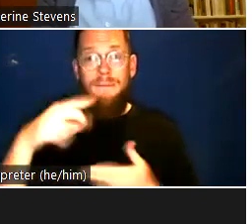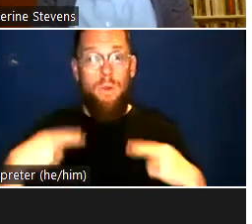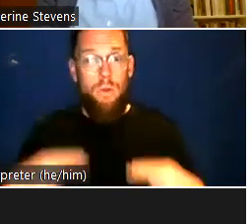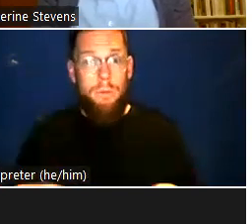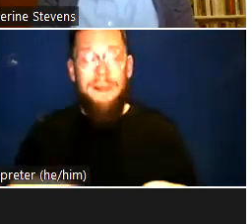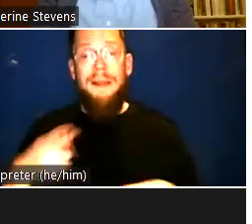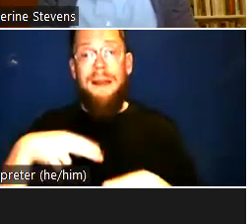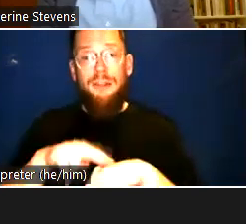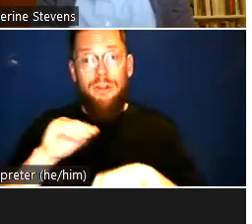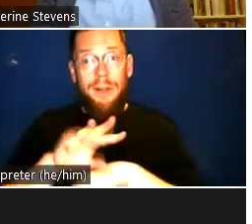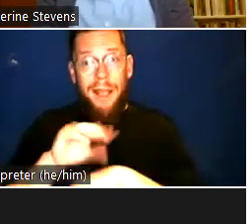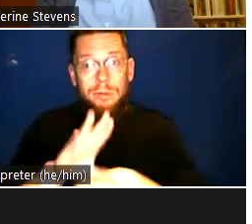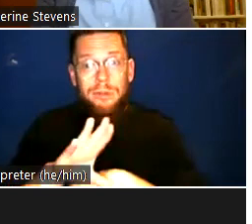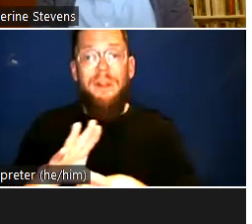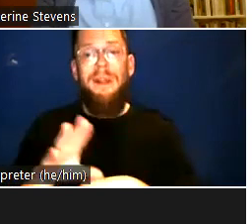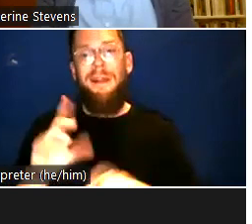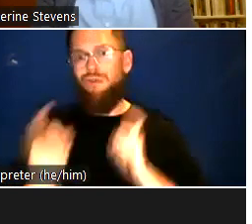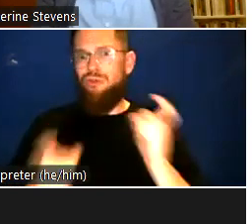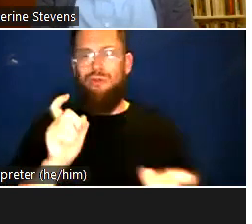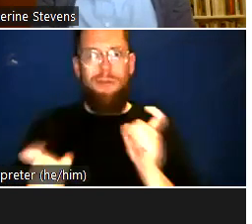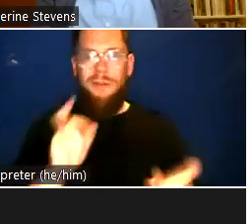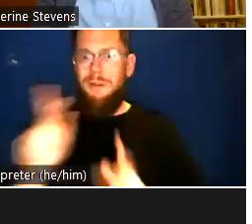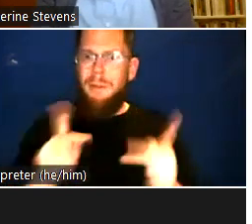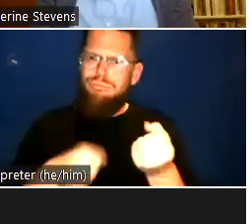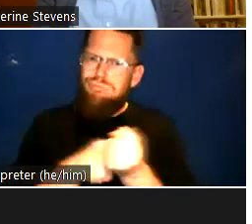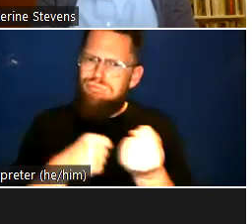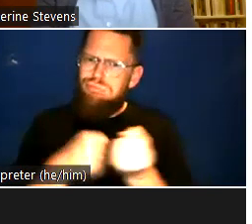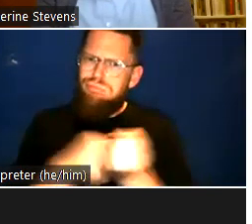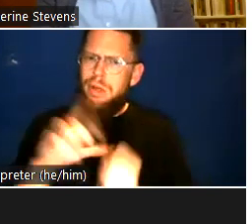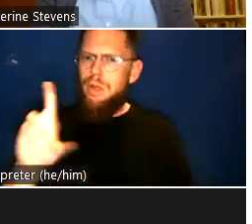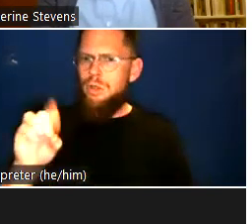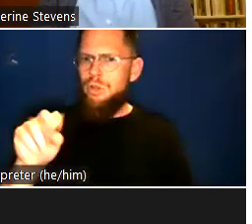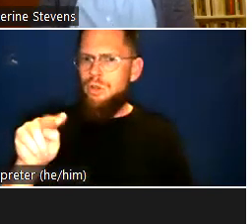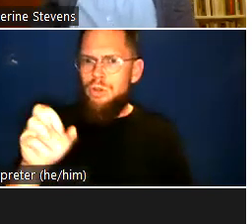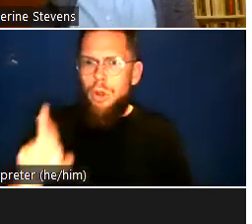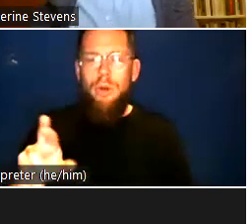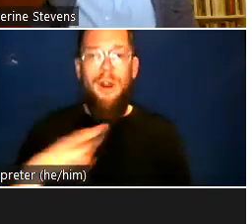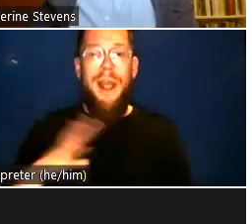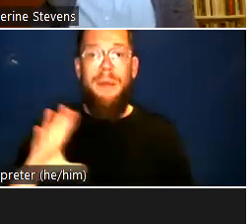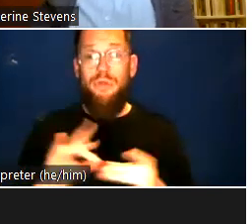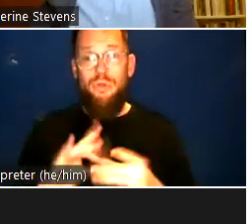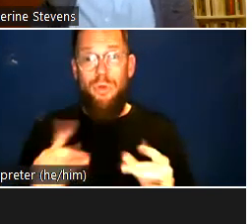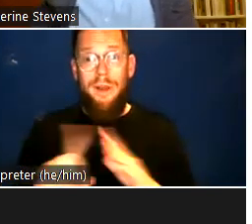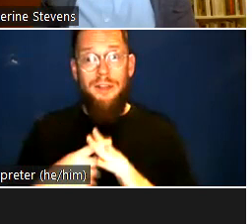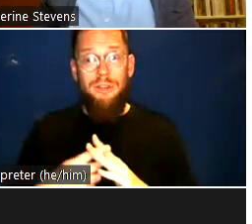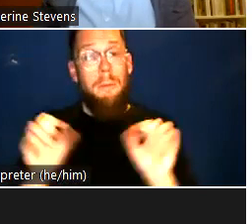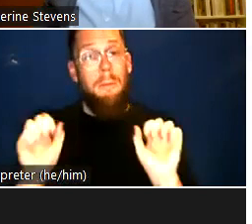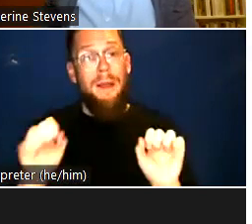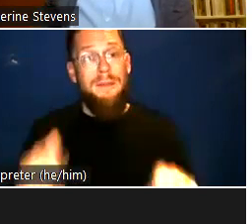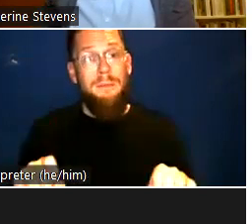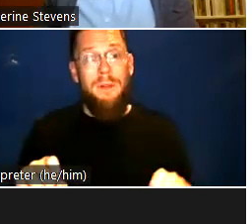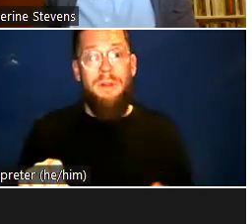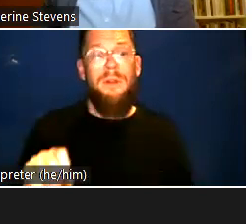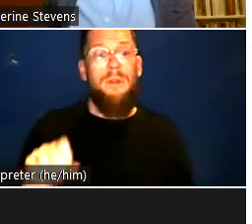Council, and the generosity of our donors. Our Expand Massachusetts Stories initiative is made possible with support from the Vaughn Foundation.